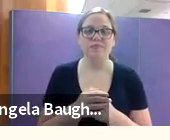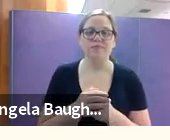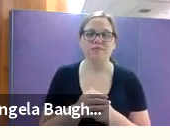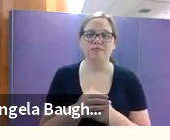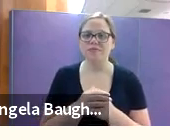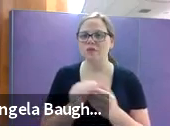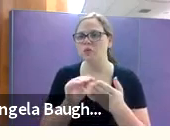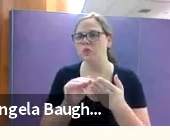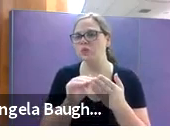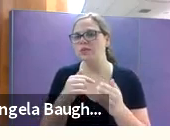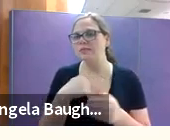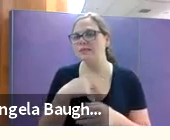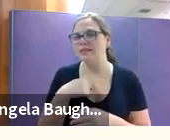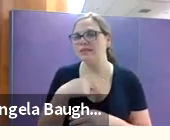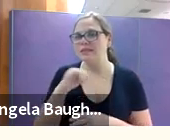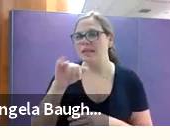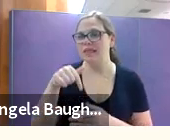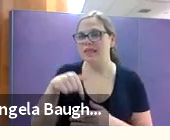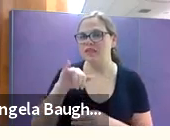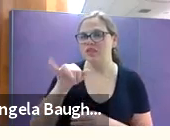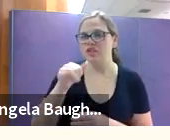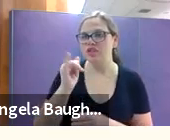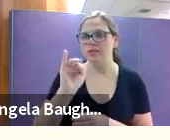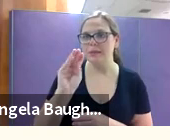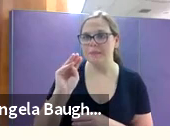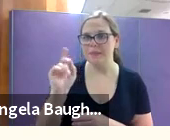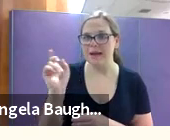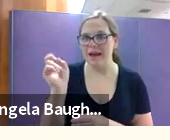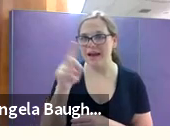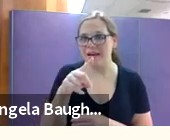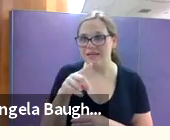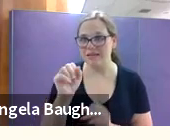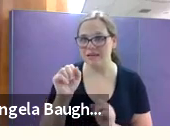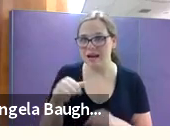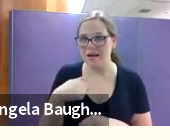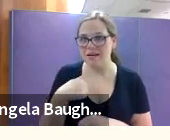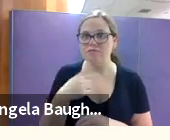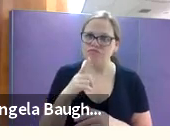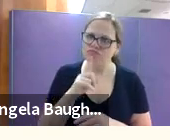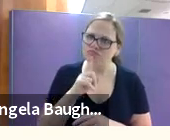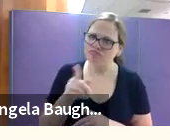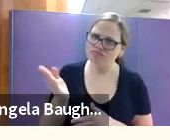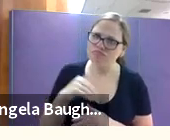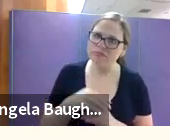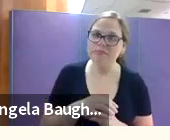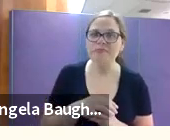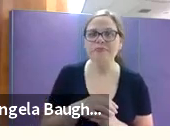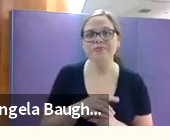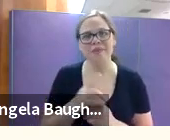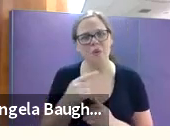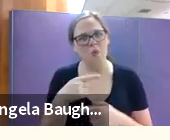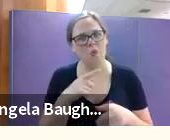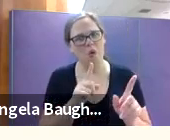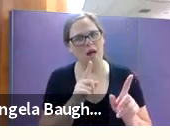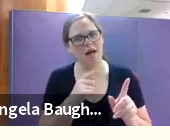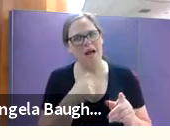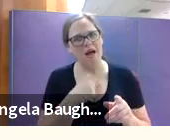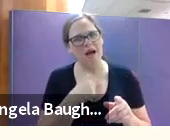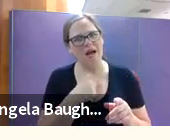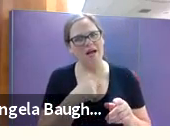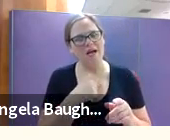Excuse me, this is Jim Fennerty. Can I ask a question? Sure, Jim. Okay, why was it so